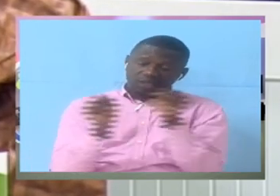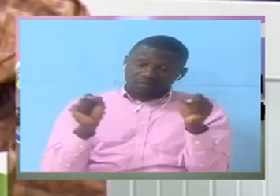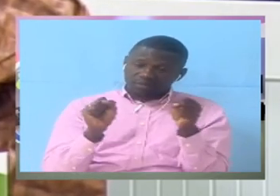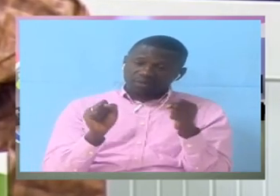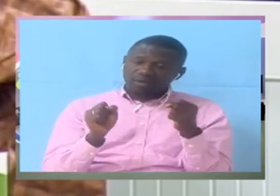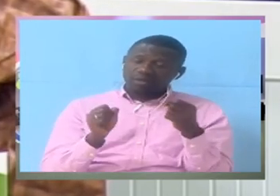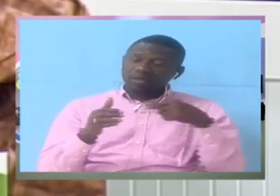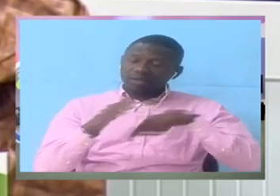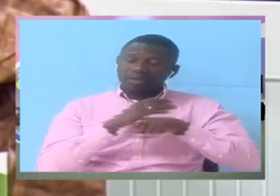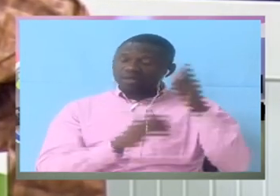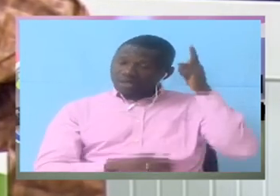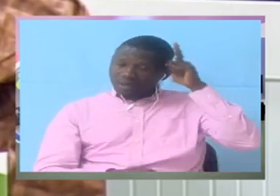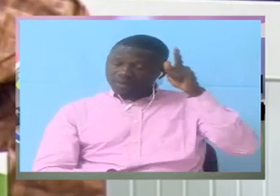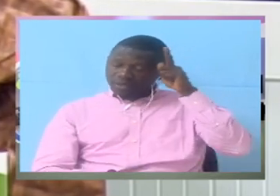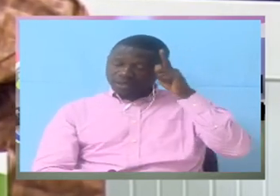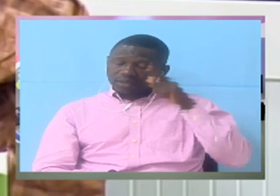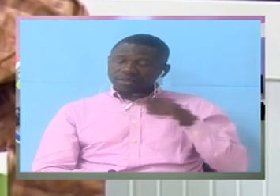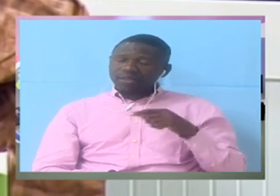Liberia.